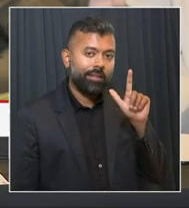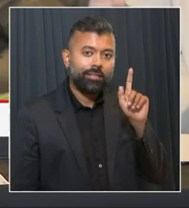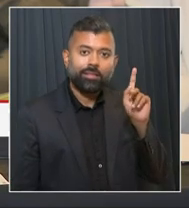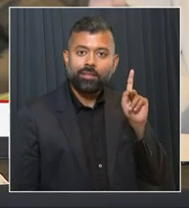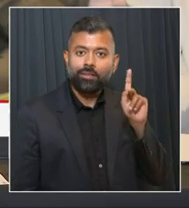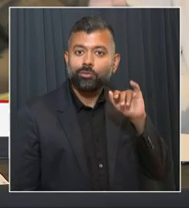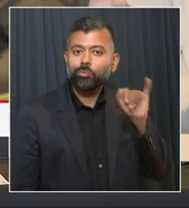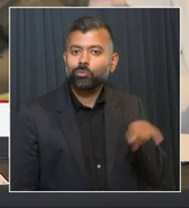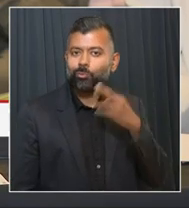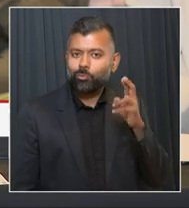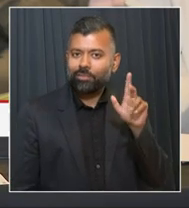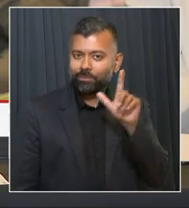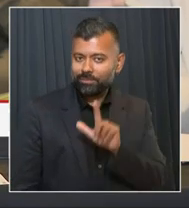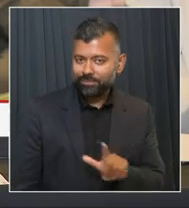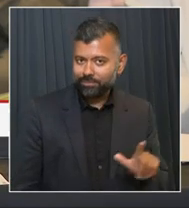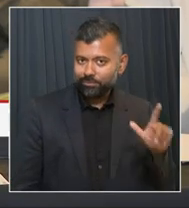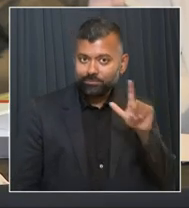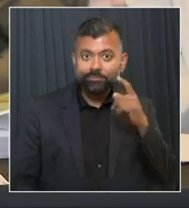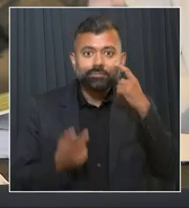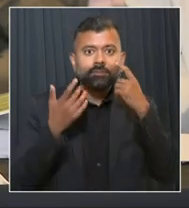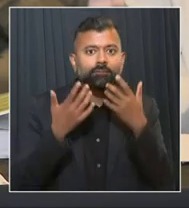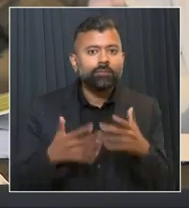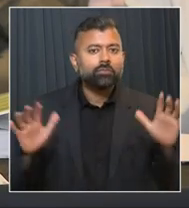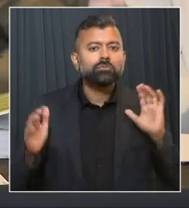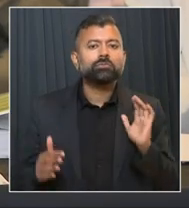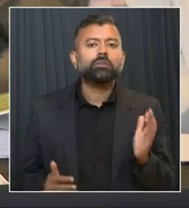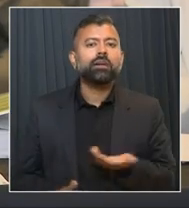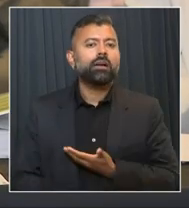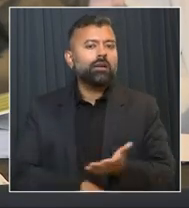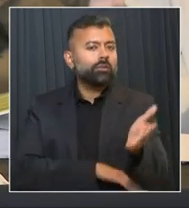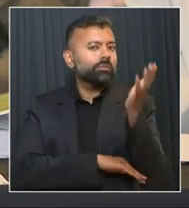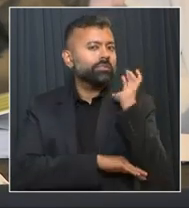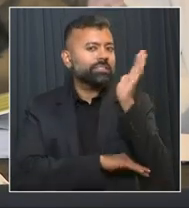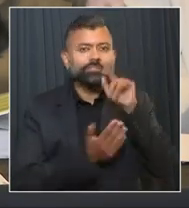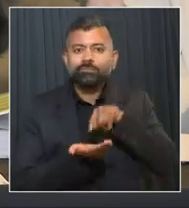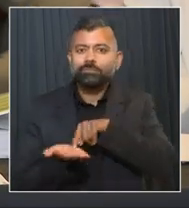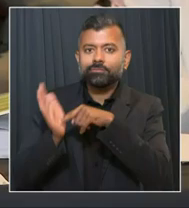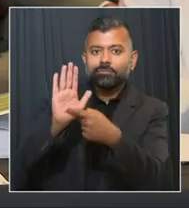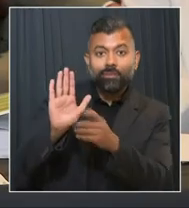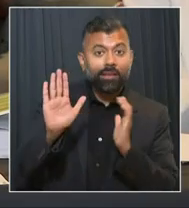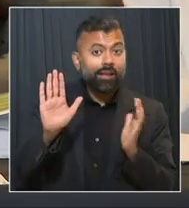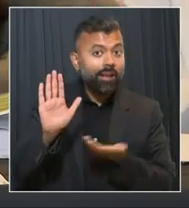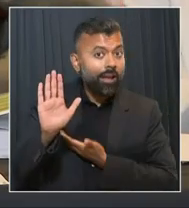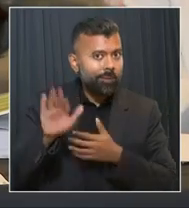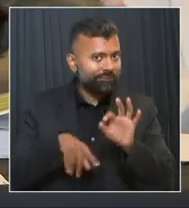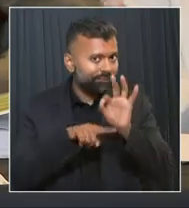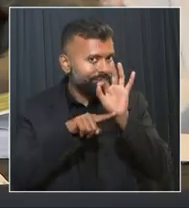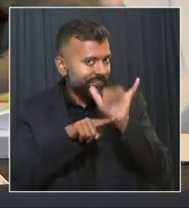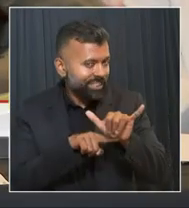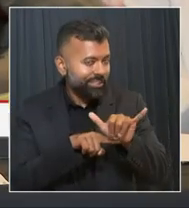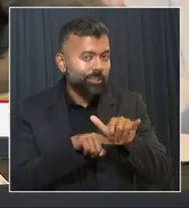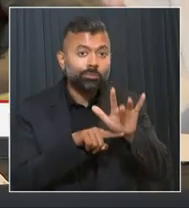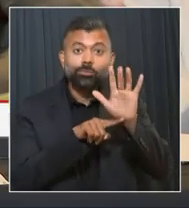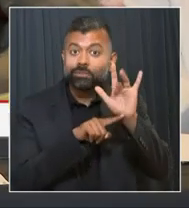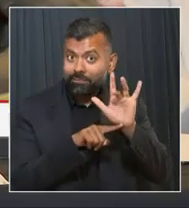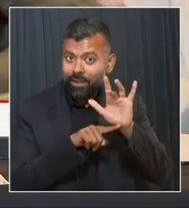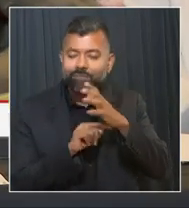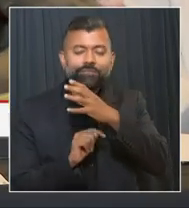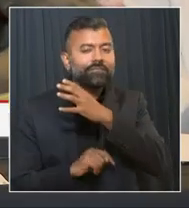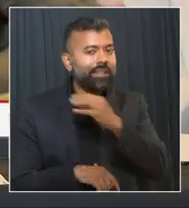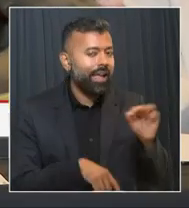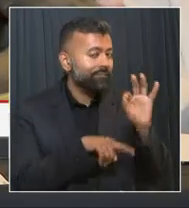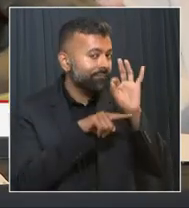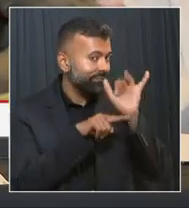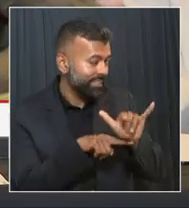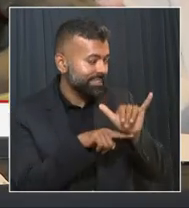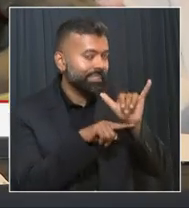completed our presentation of the FY25 supplemental and 26 budget to the Council of the District